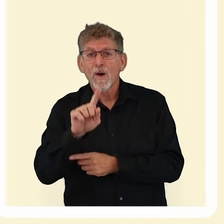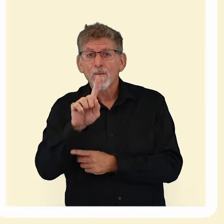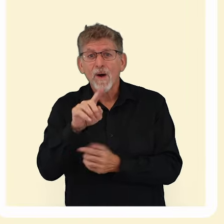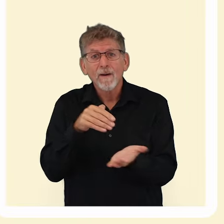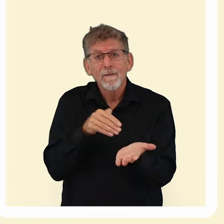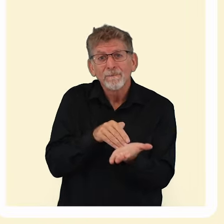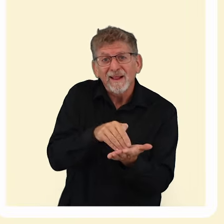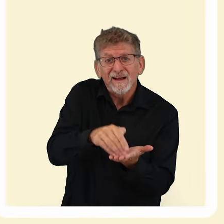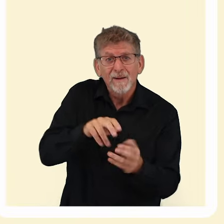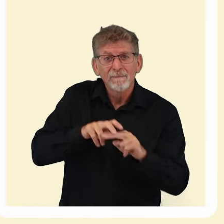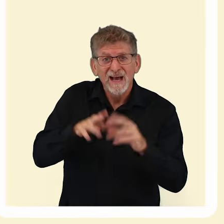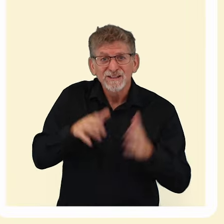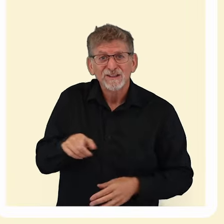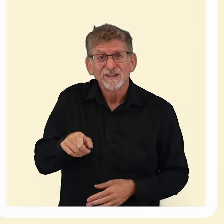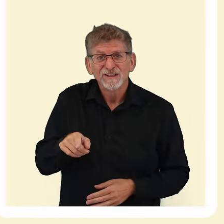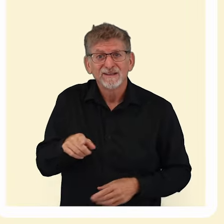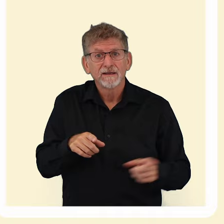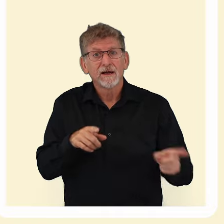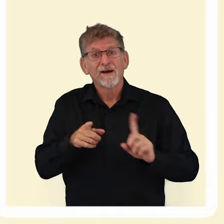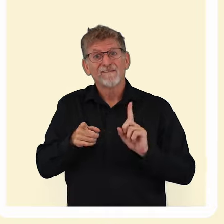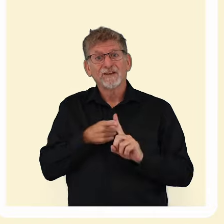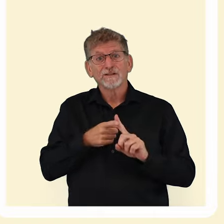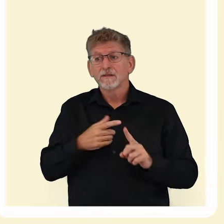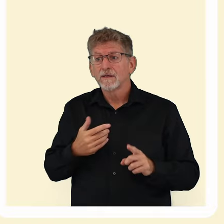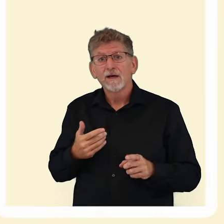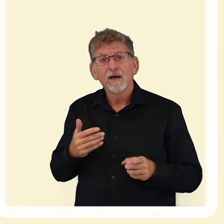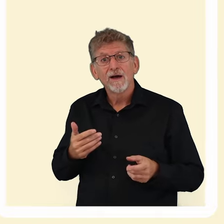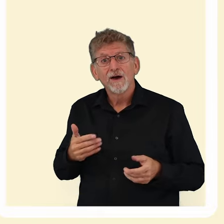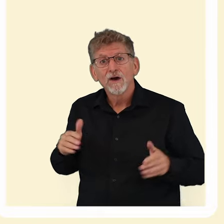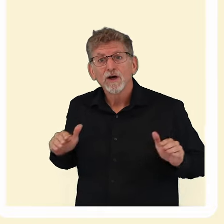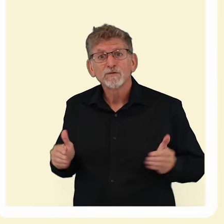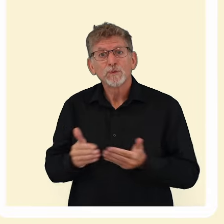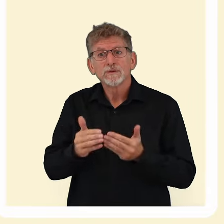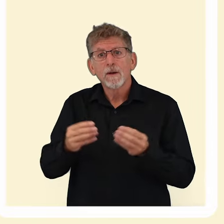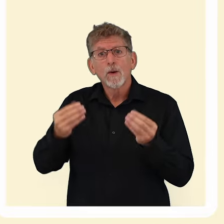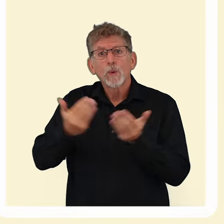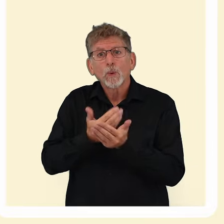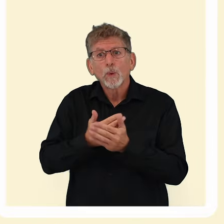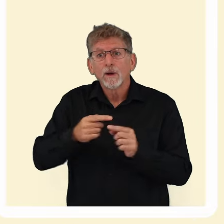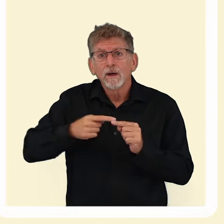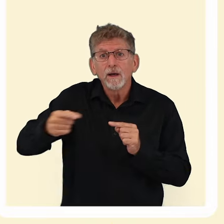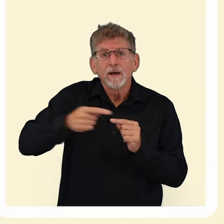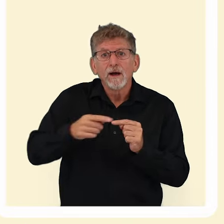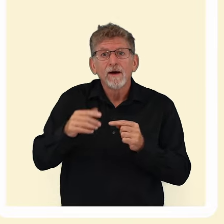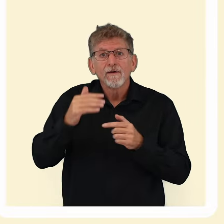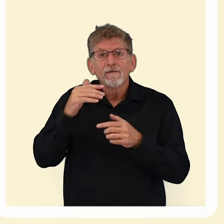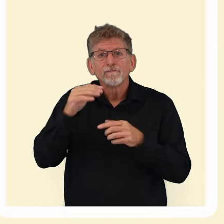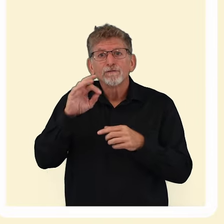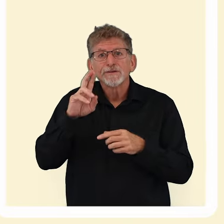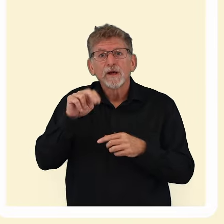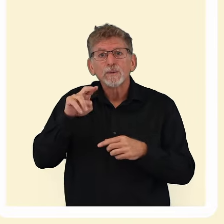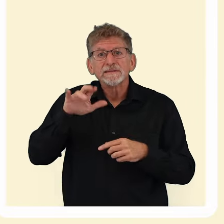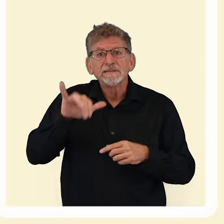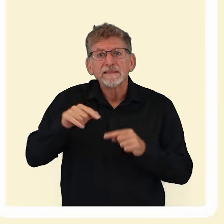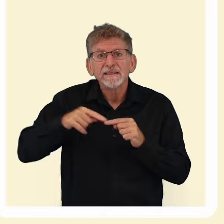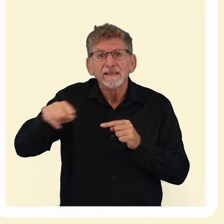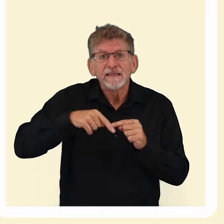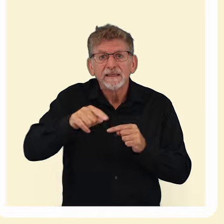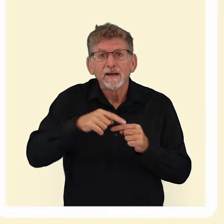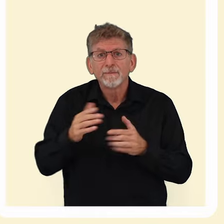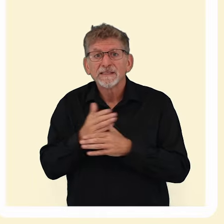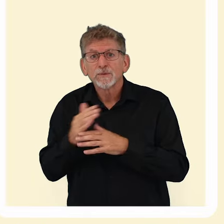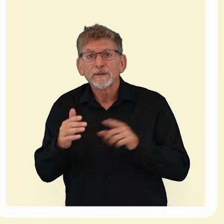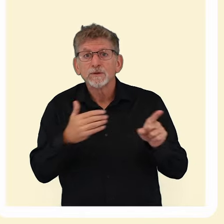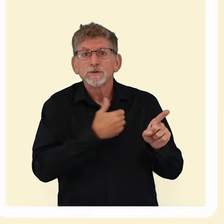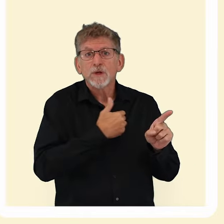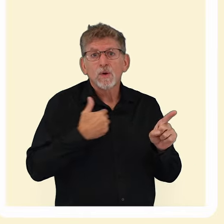passengers because first we introduced frequencies between Toronto and Ottawa and London and Toronto. Yeah, that was